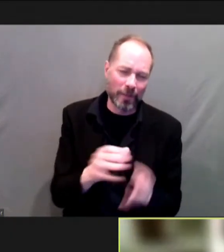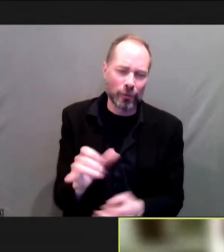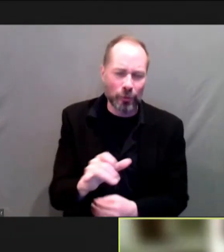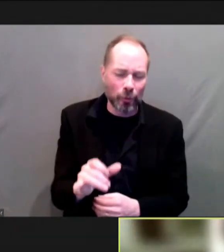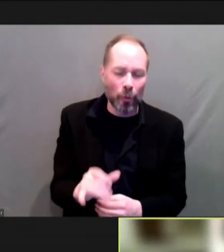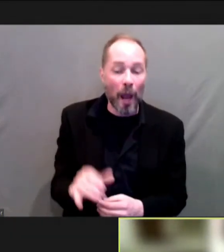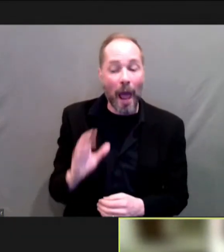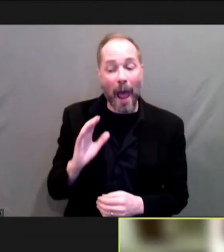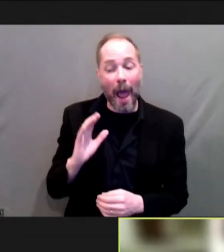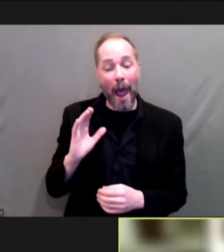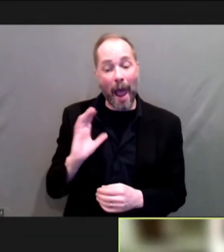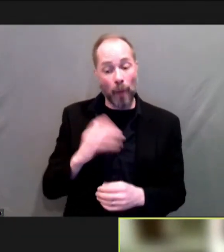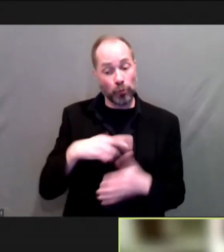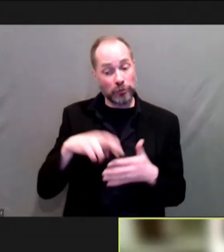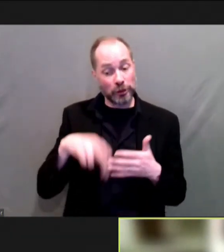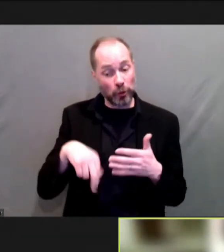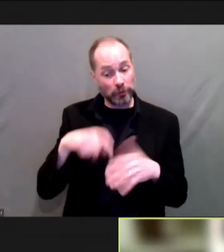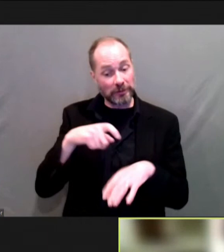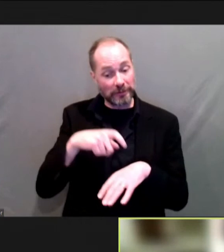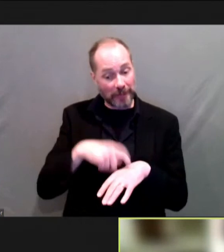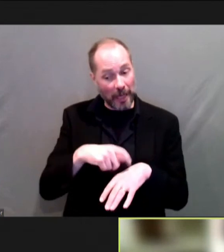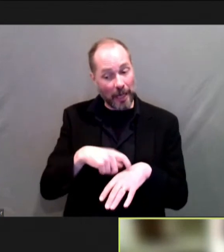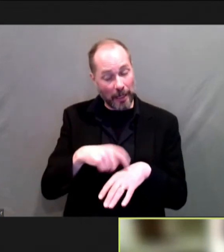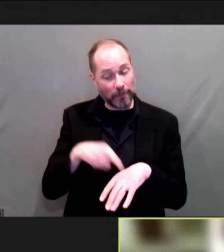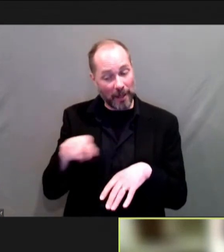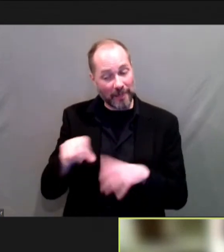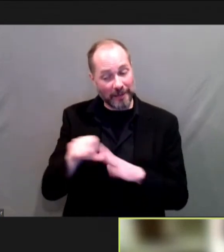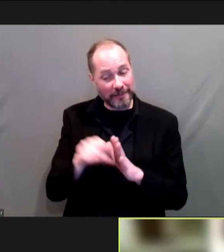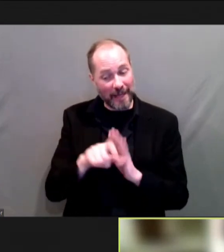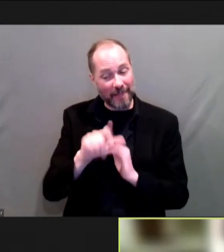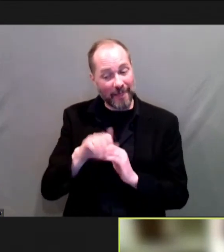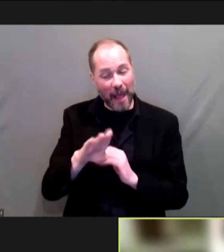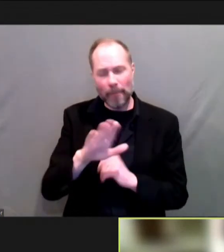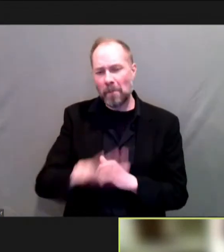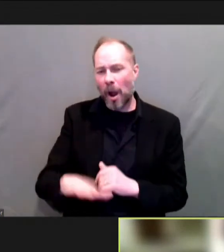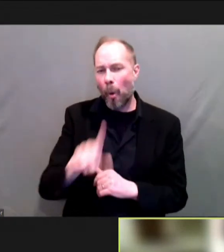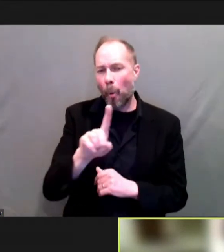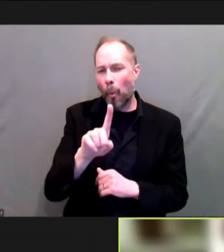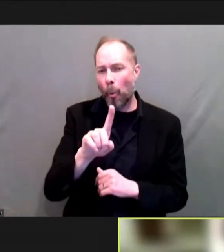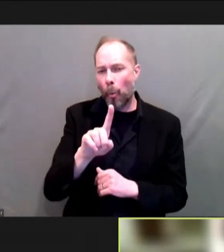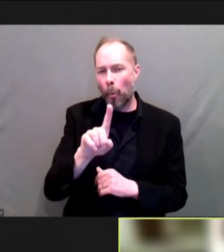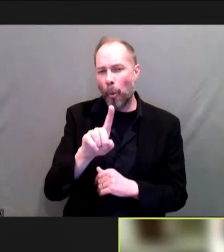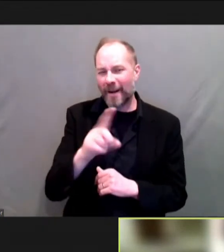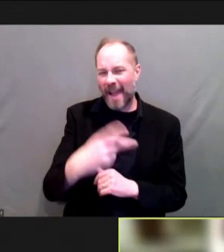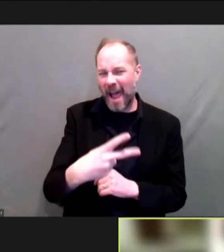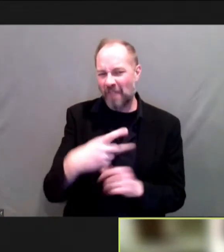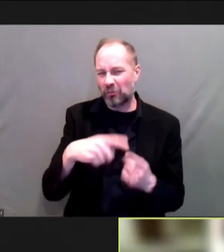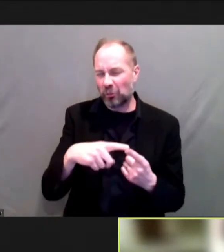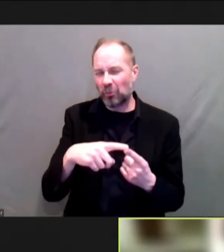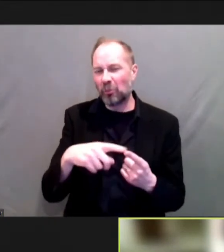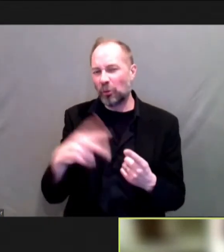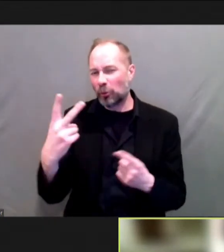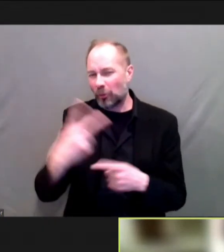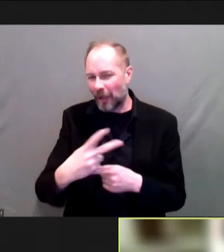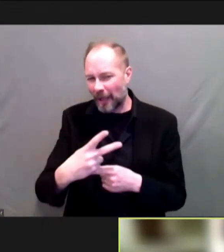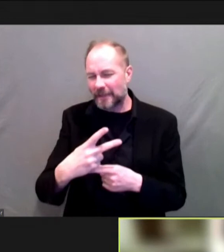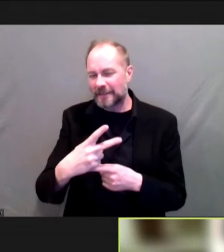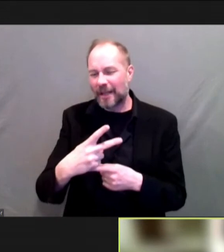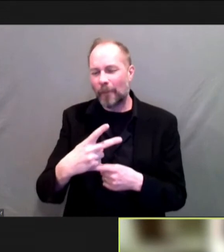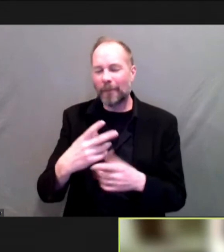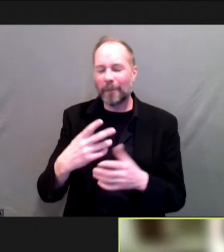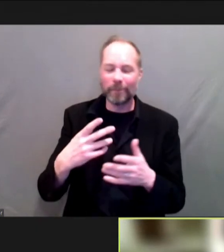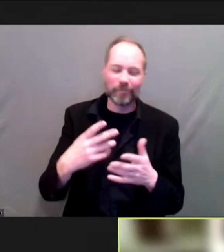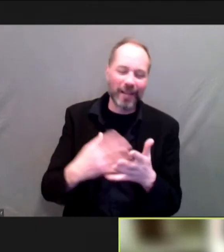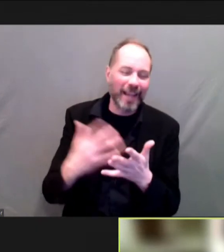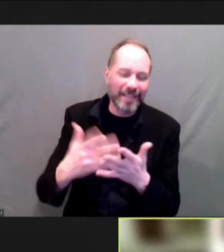time at the state lab has been averaging between 1.5 and 2 days. It varies here and there depending on the occasional bump